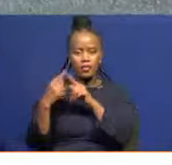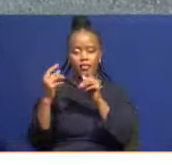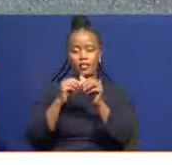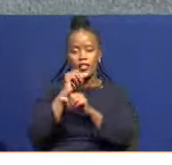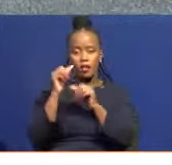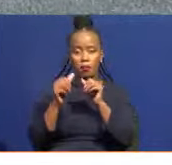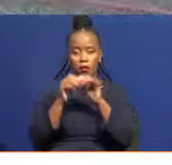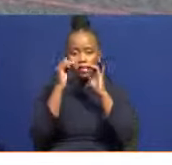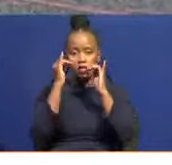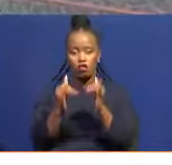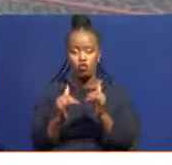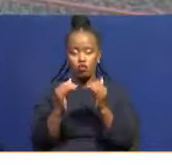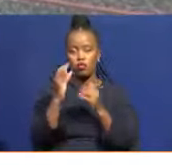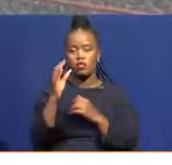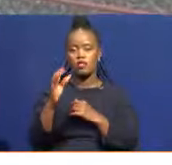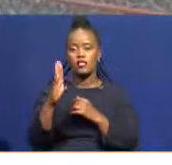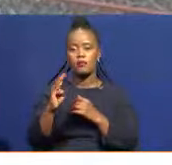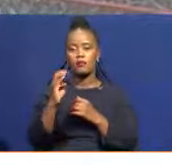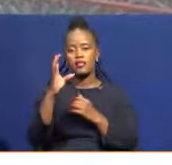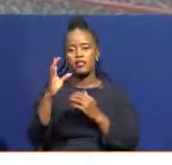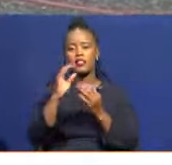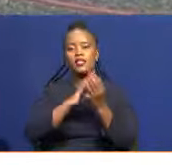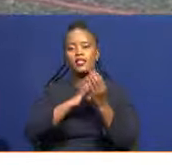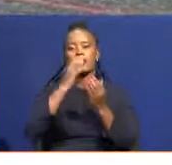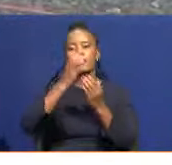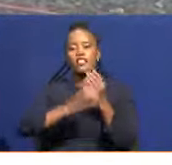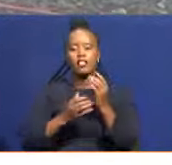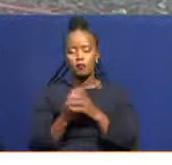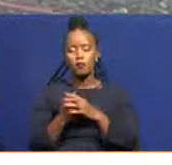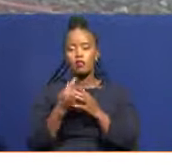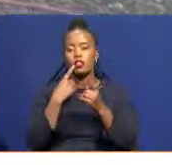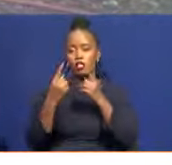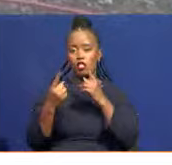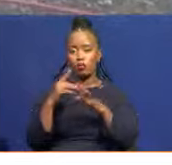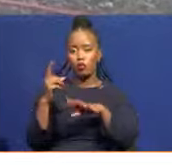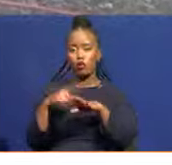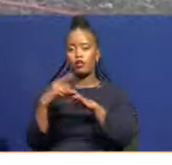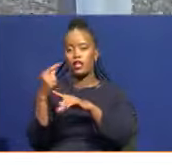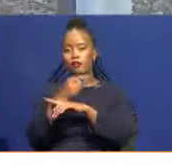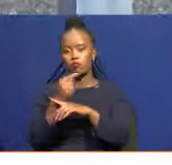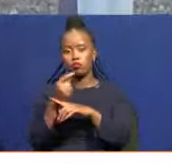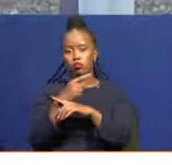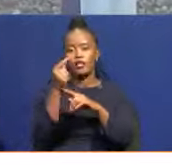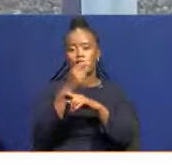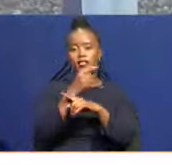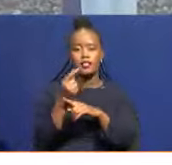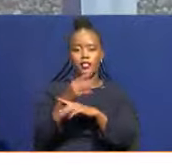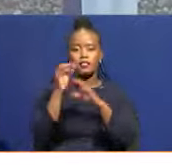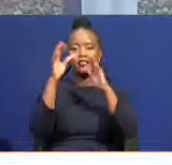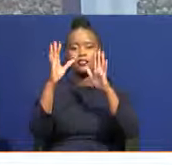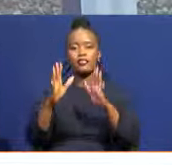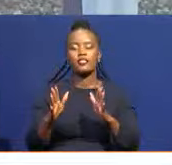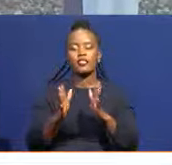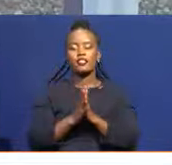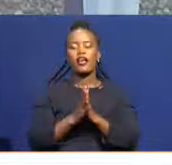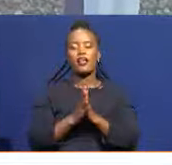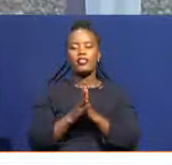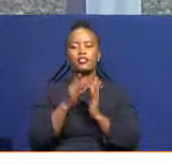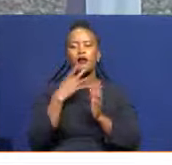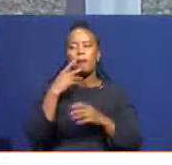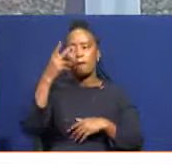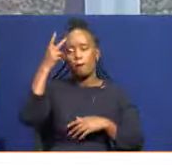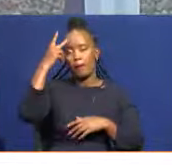wa elimu ya CBC. Walisema hayo wakati wa mafunzo kwa wazazi na walimu katika kituo cha Gravity CBC.